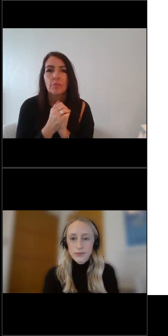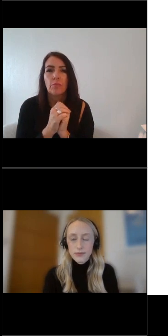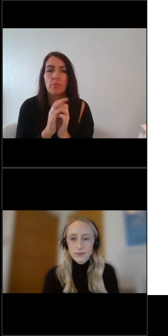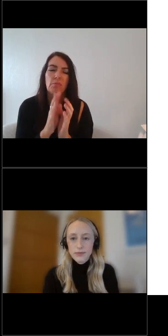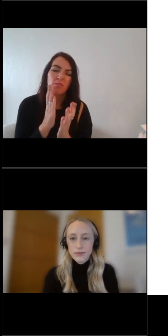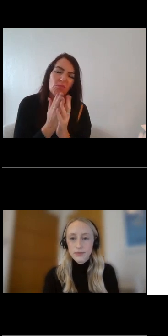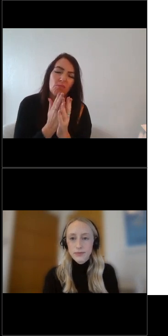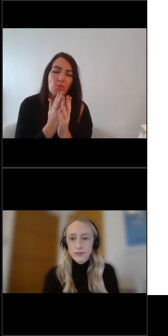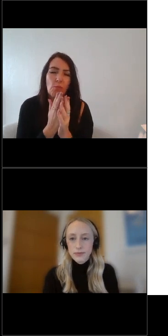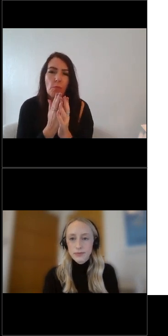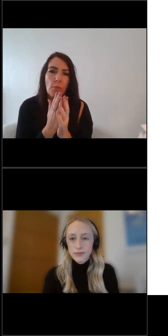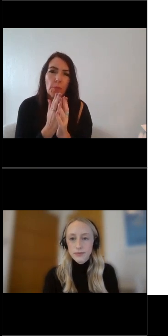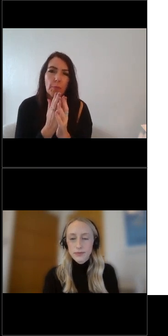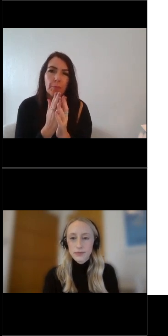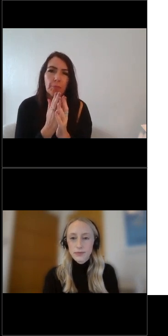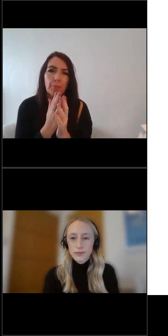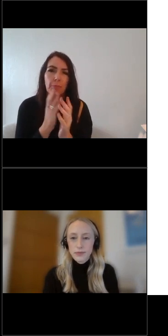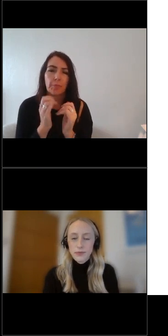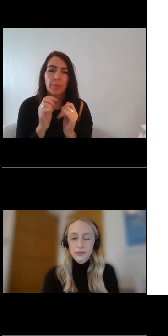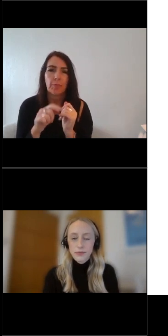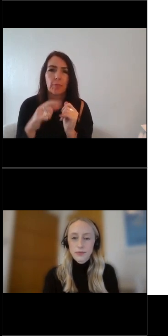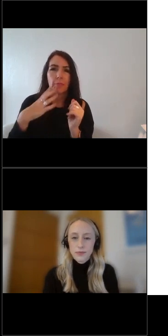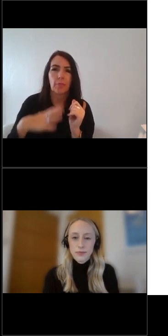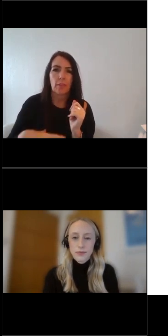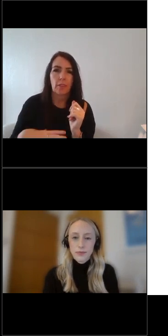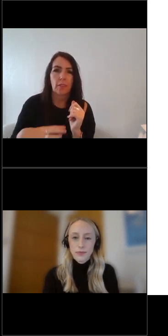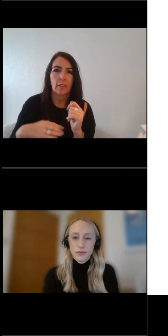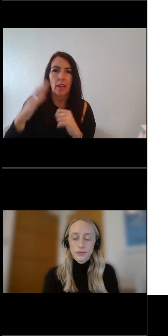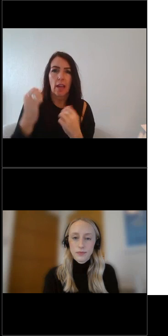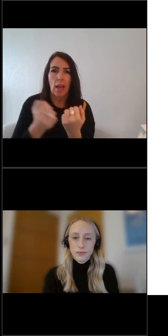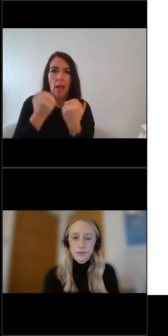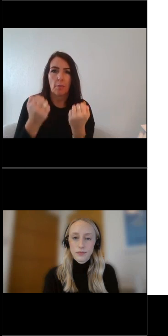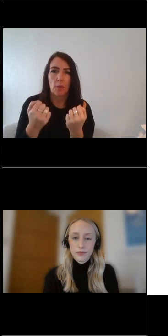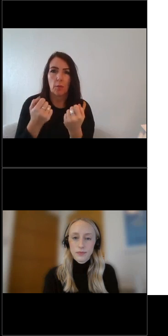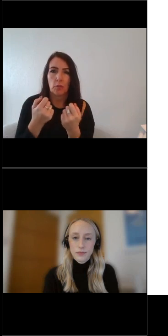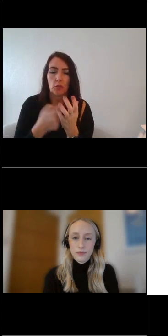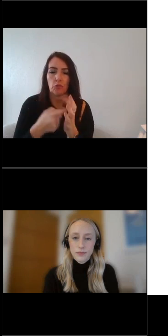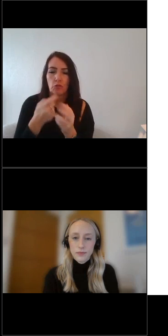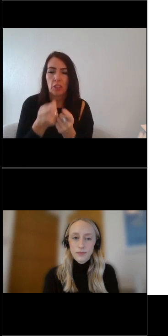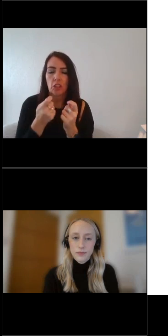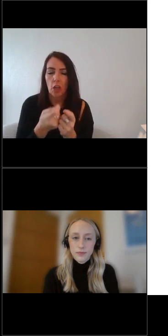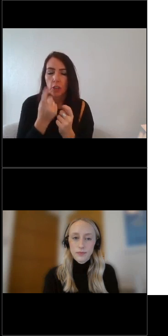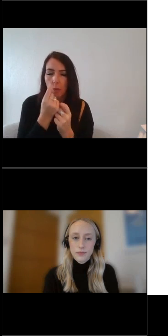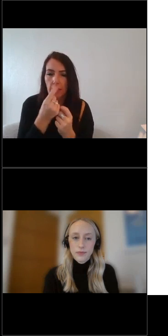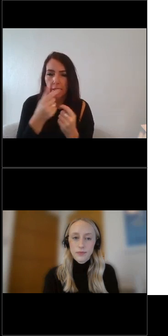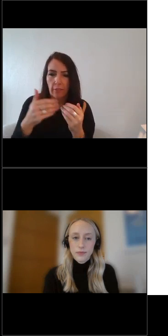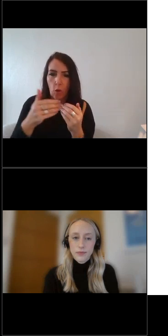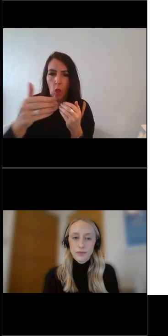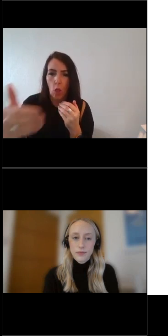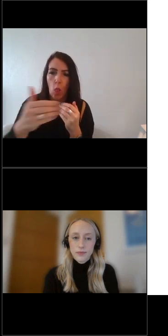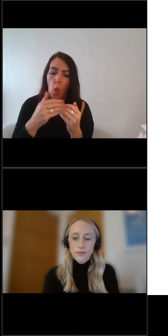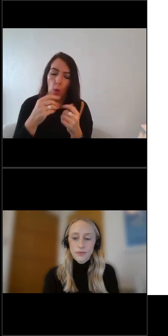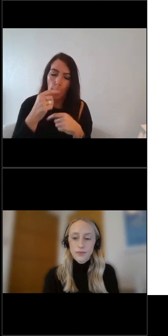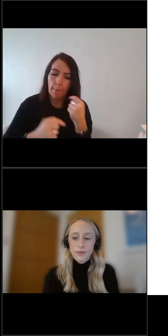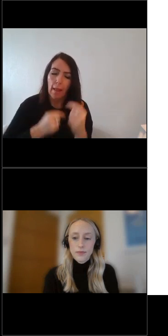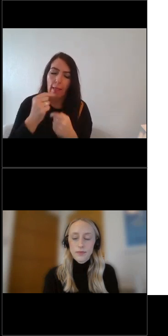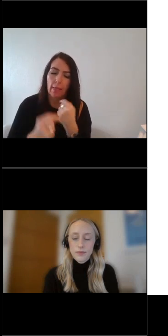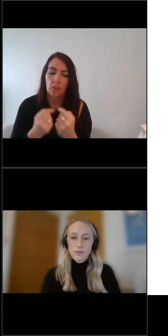Realistically, you may need a high-powered recharge ability if you're going to do longer mileages on that,